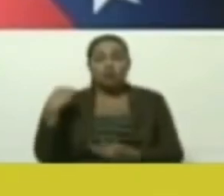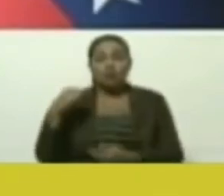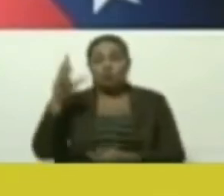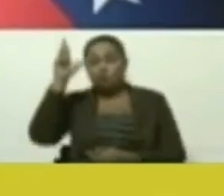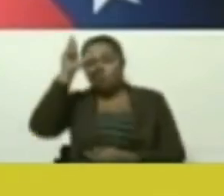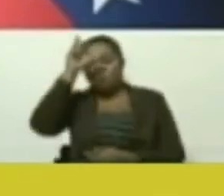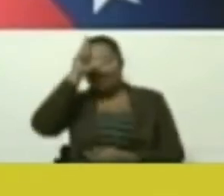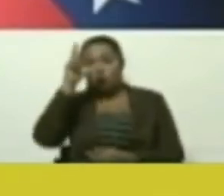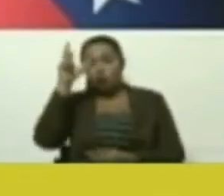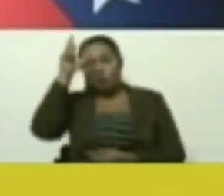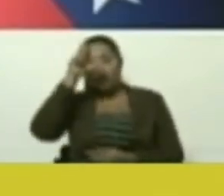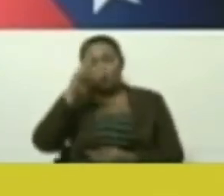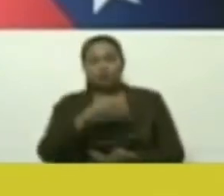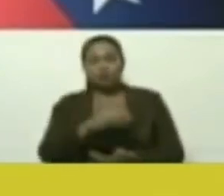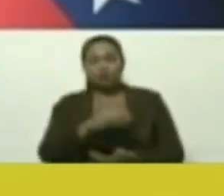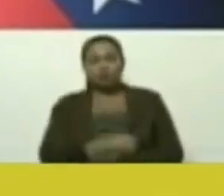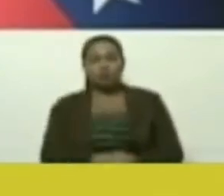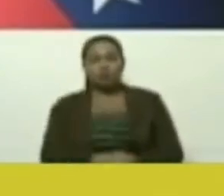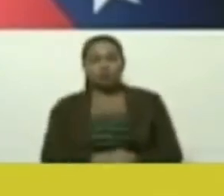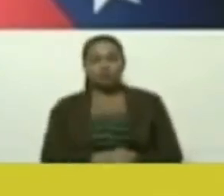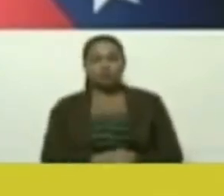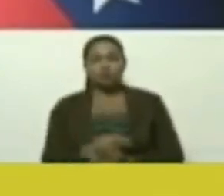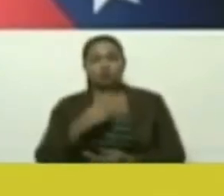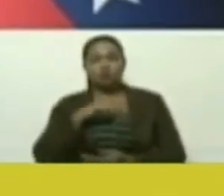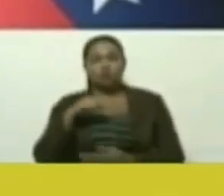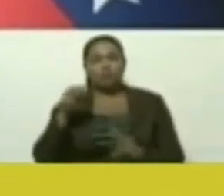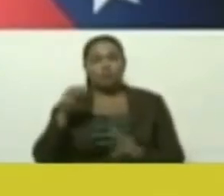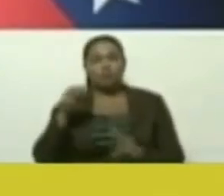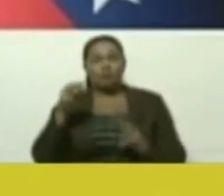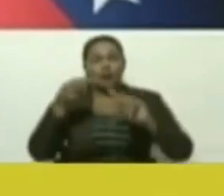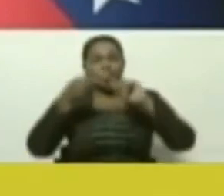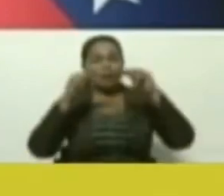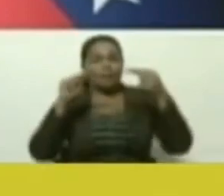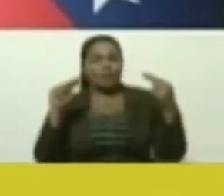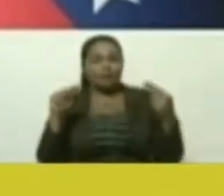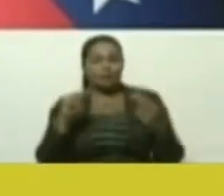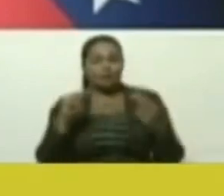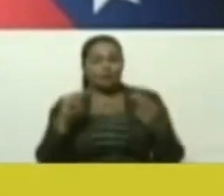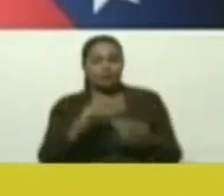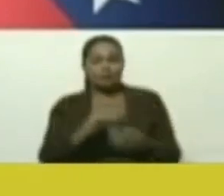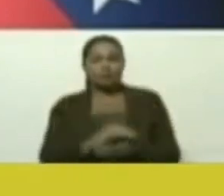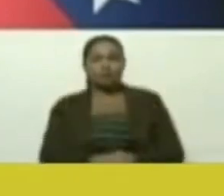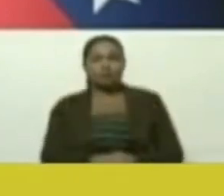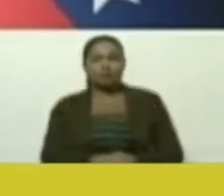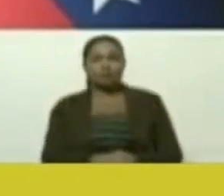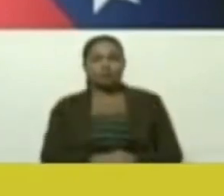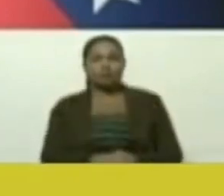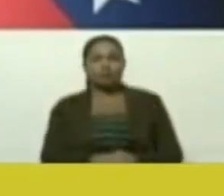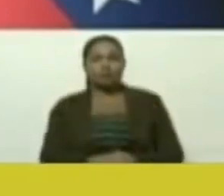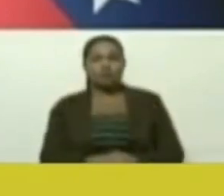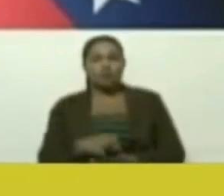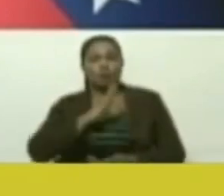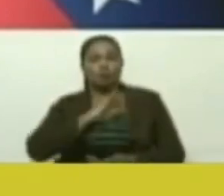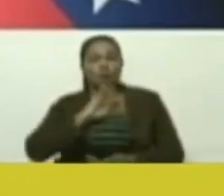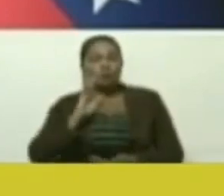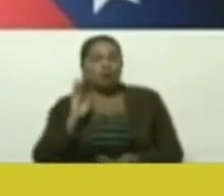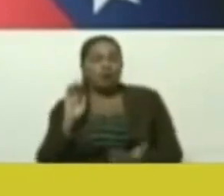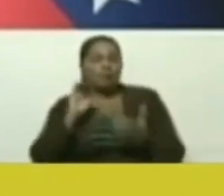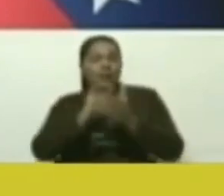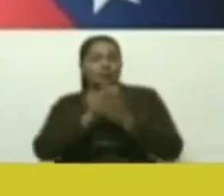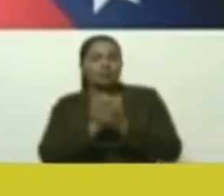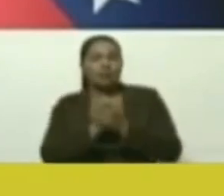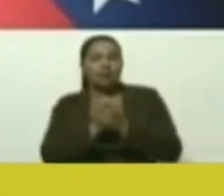alliance that we have with Turkey is to achieve peace, to achieve